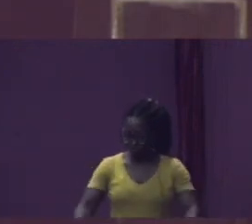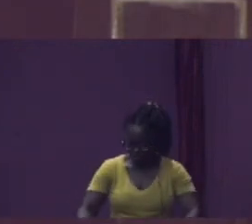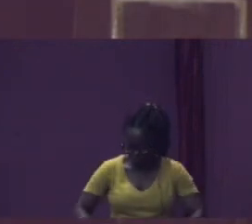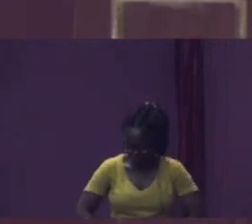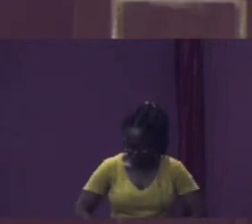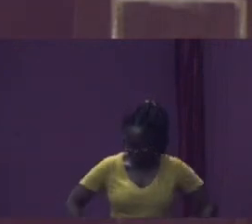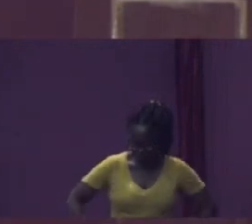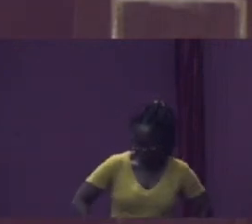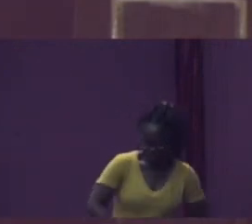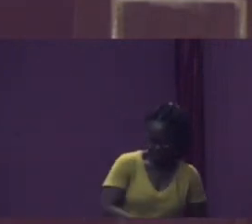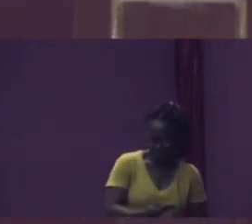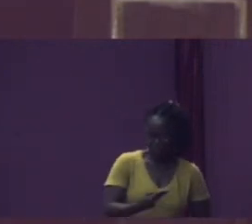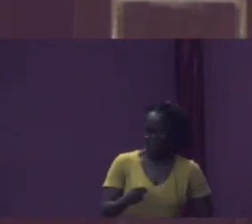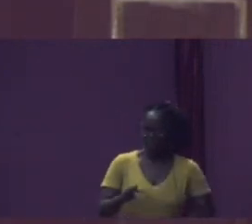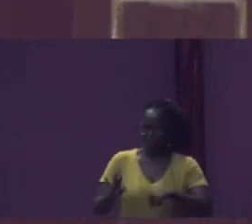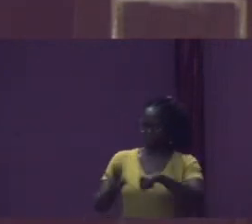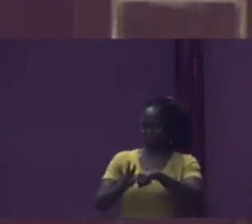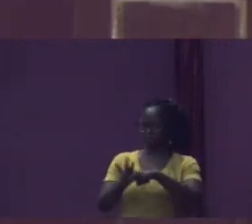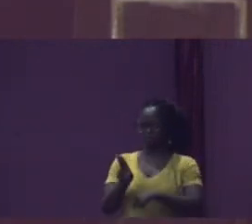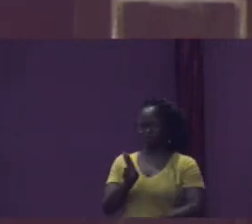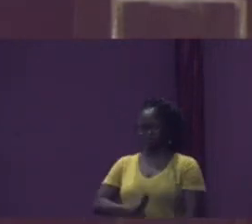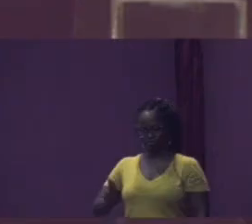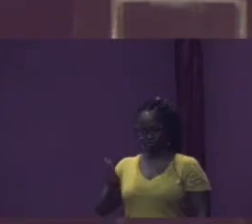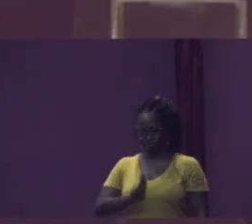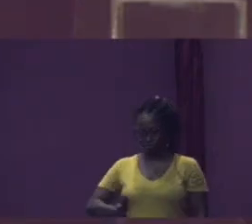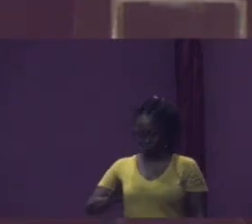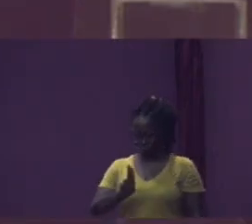the baby, closing the uterus,